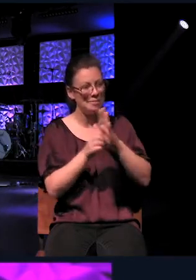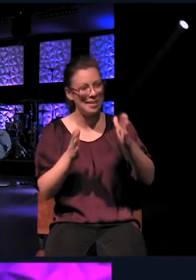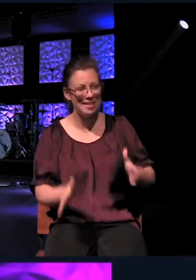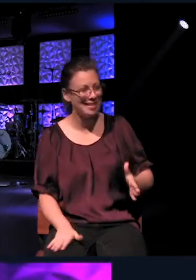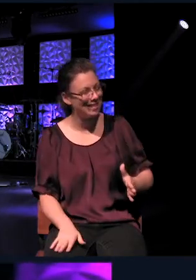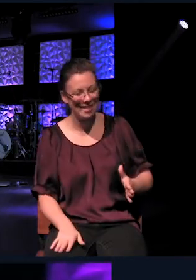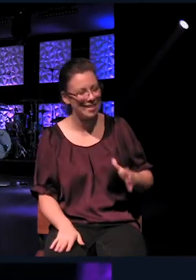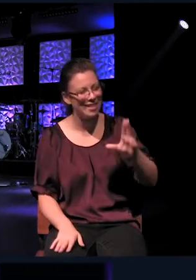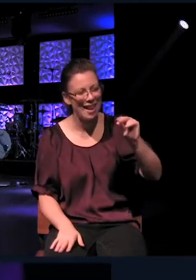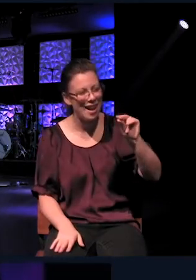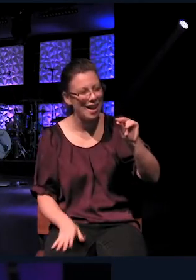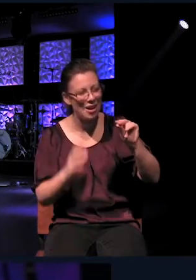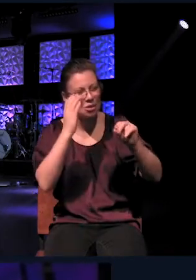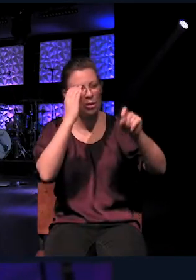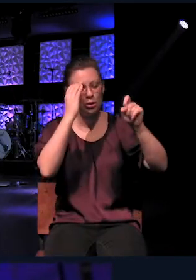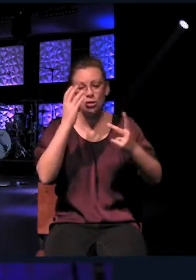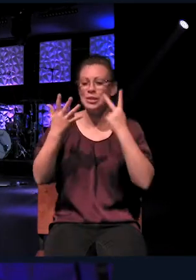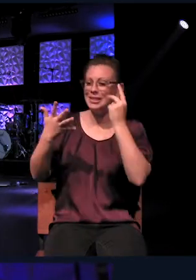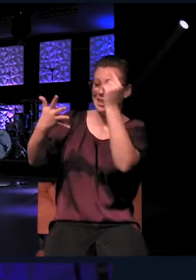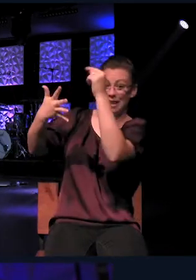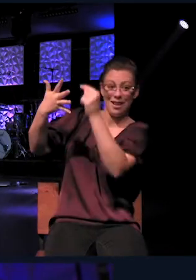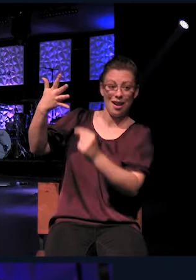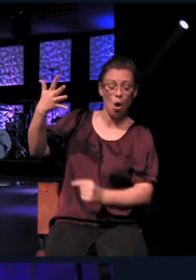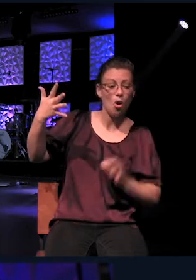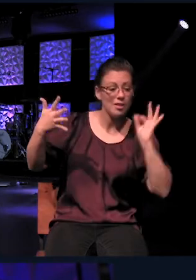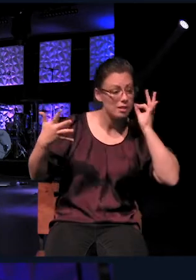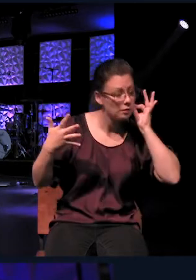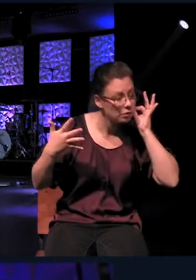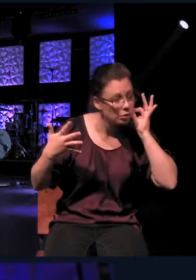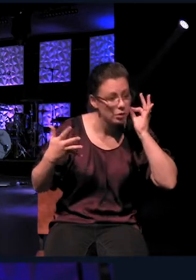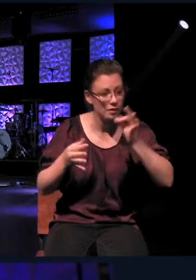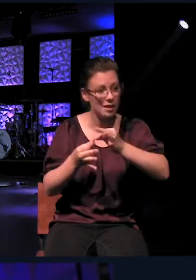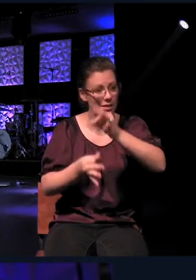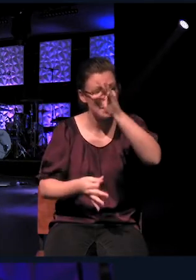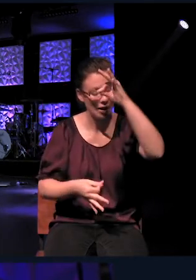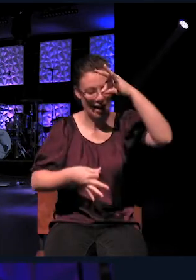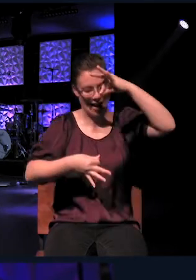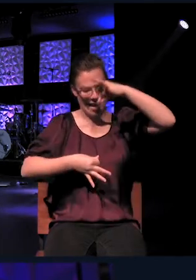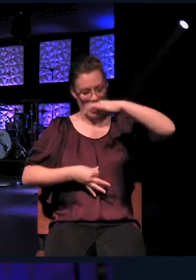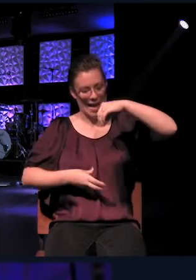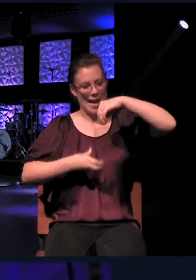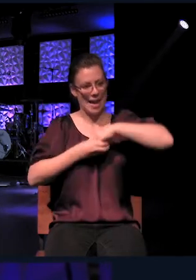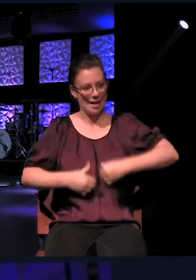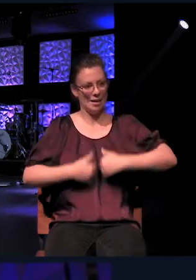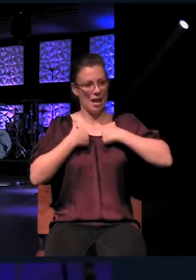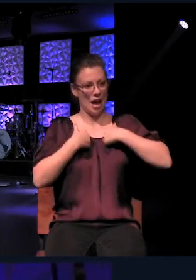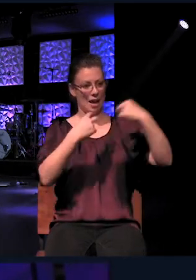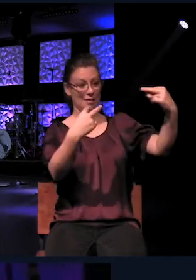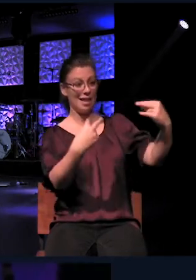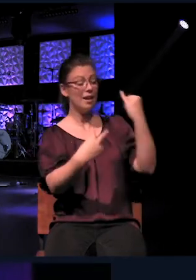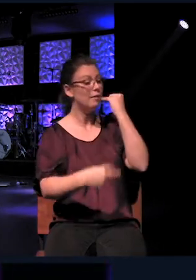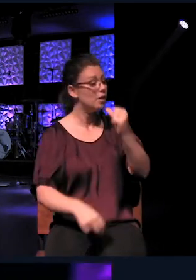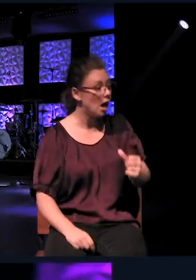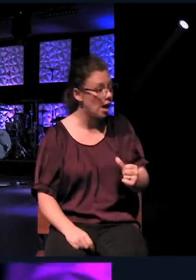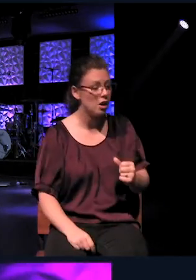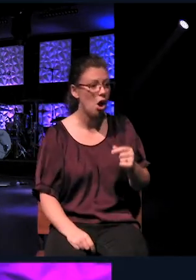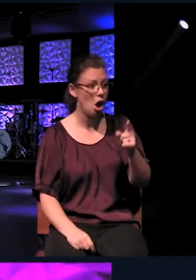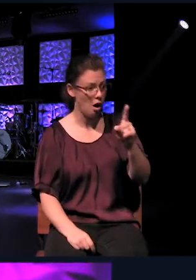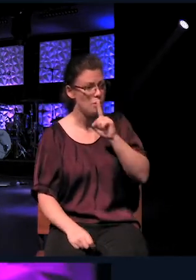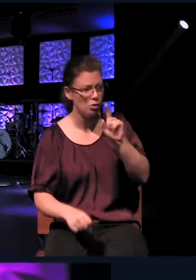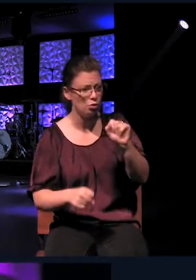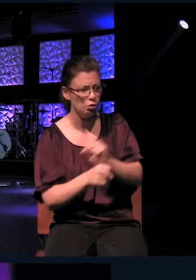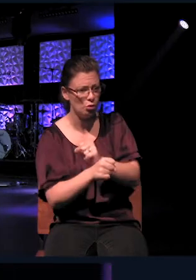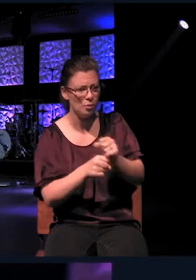peace, patience, kindness, goodness, faithfulness, gentleness, and self-control in our lives, then are we really who we say we are? Because the